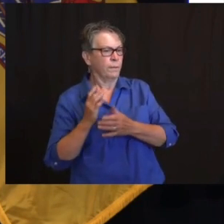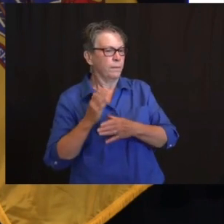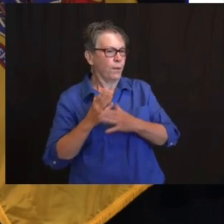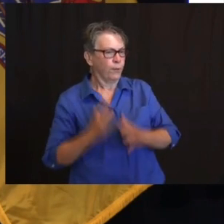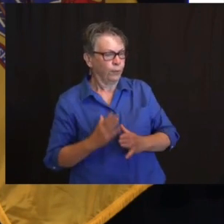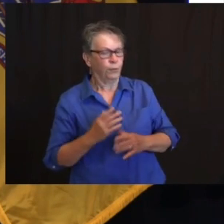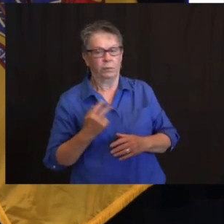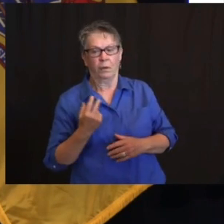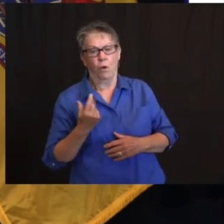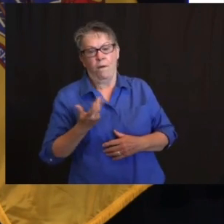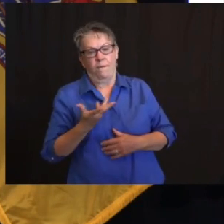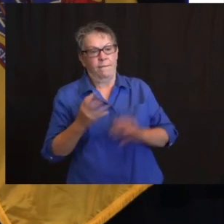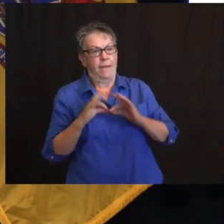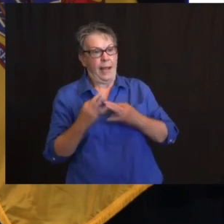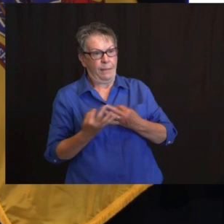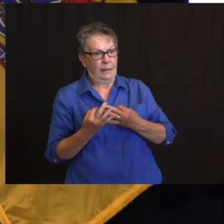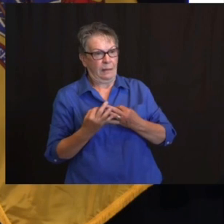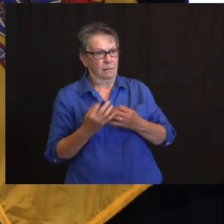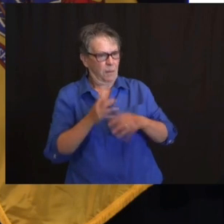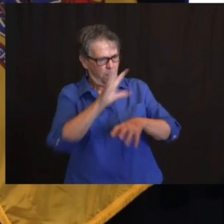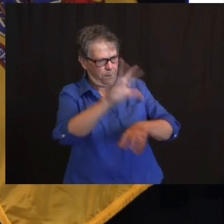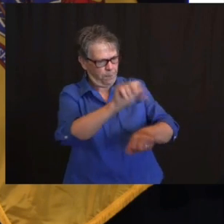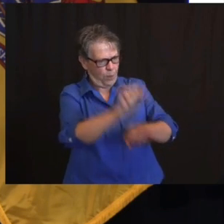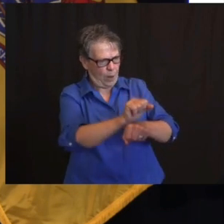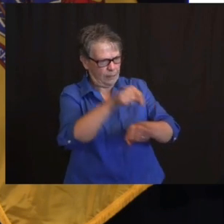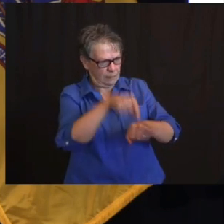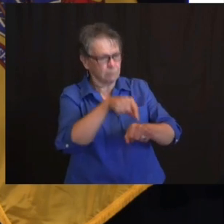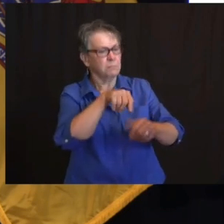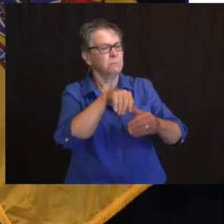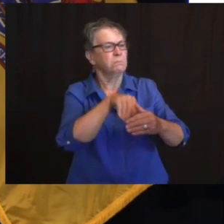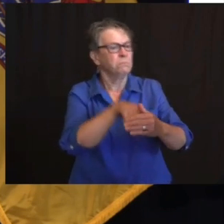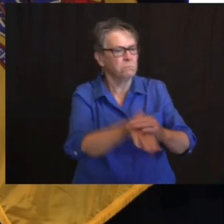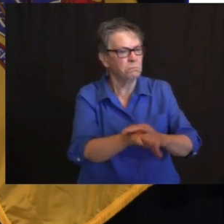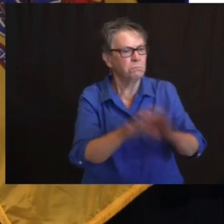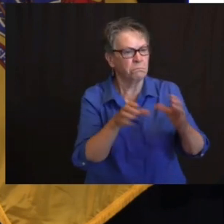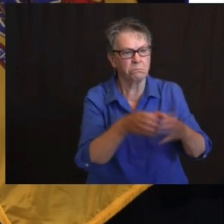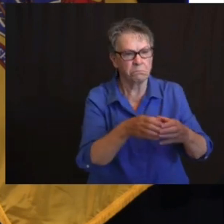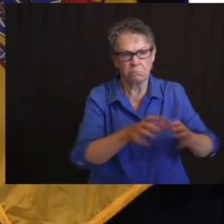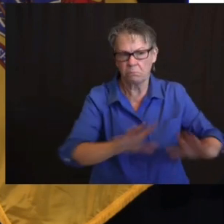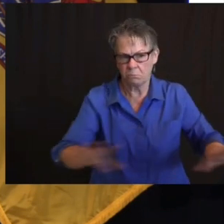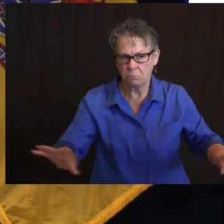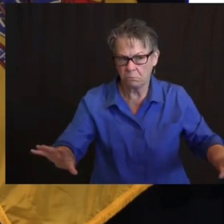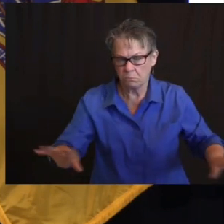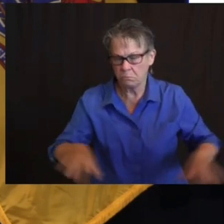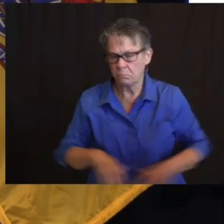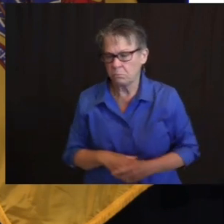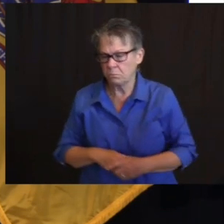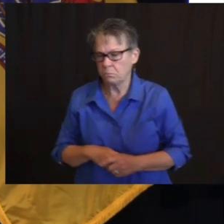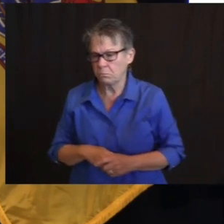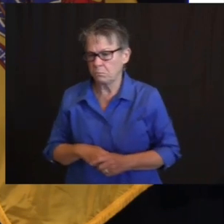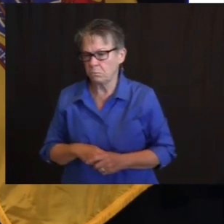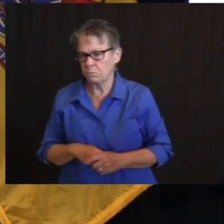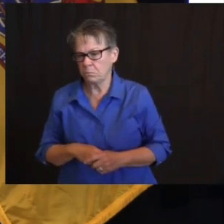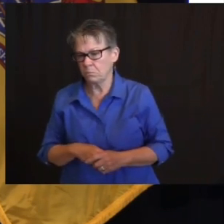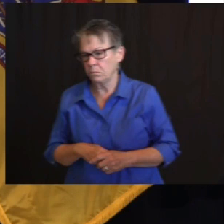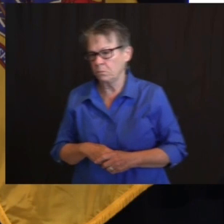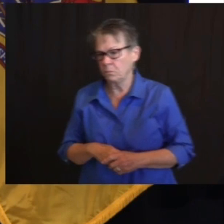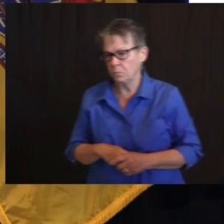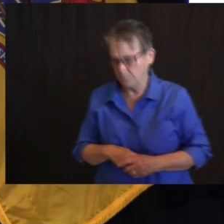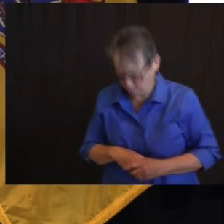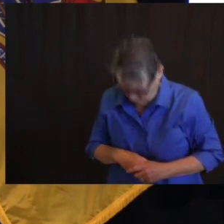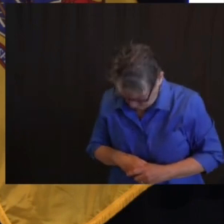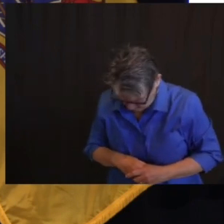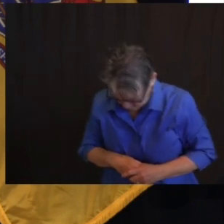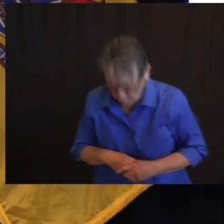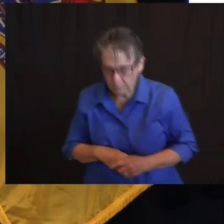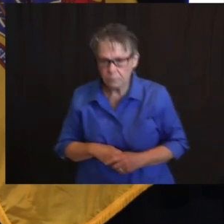this question before, Matt. Anything you want to add? Nothing new on that. Can we come back to you on that? Because this has come up with us before. Dan,